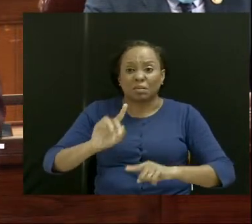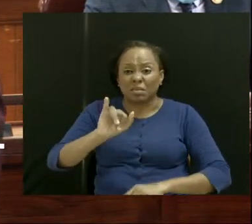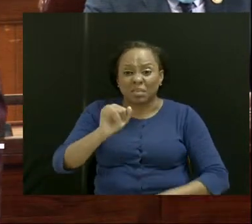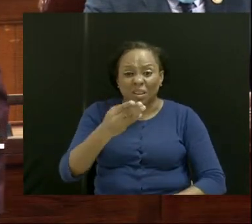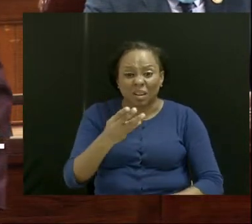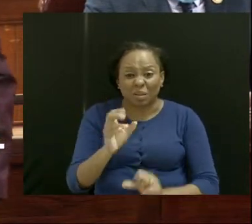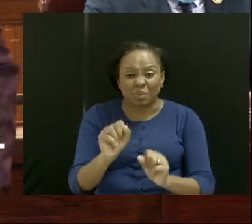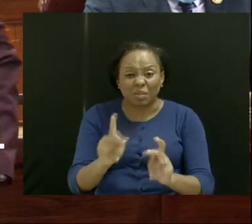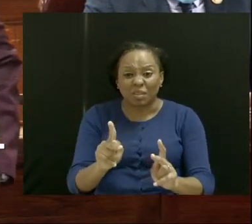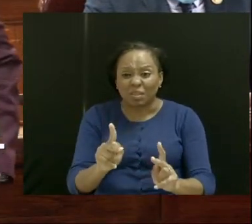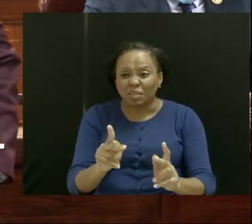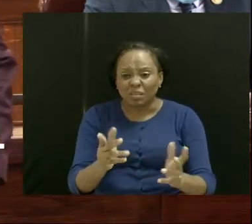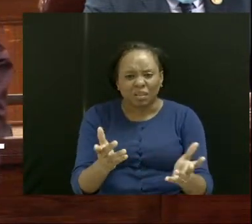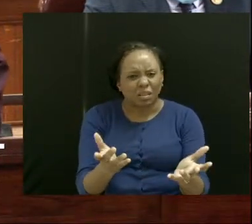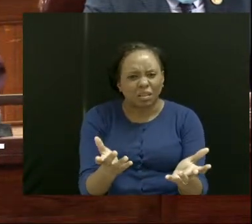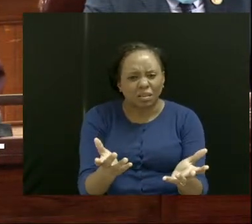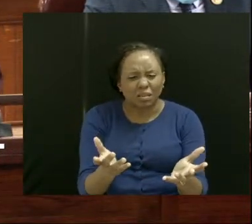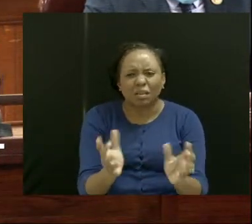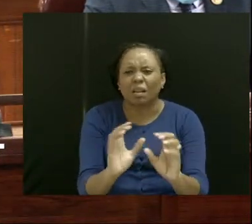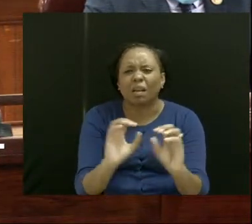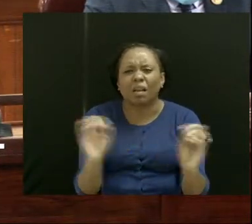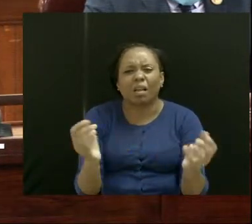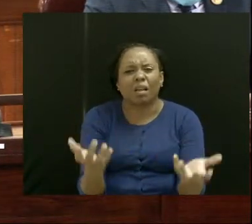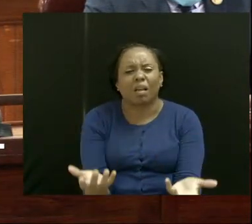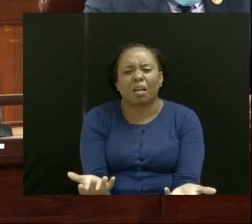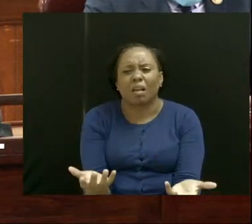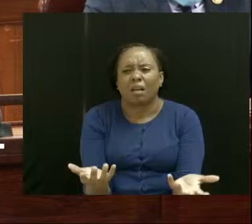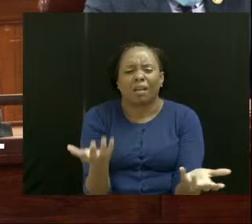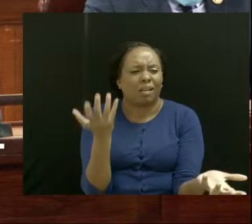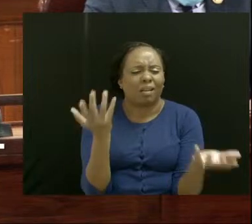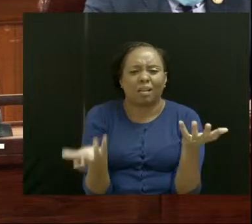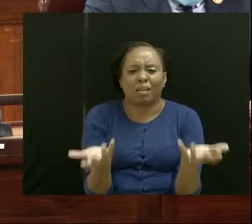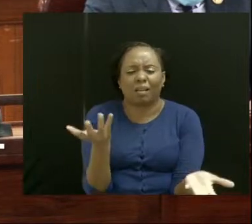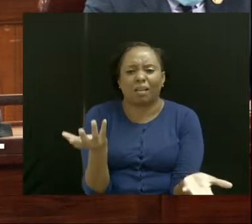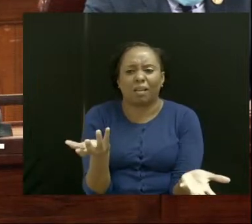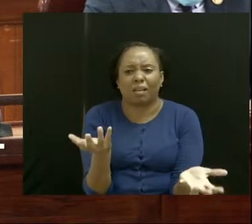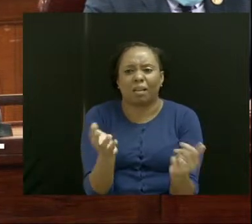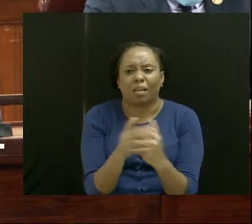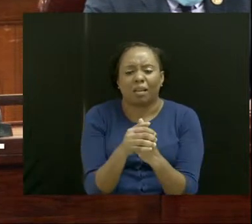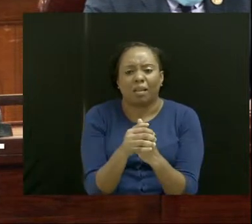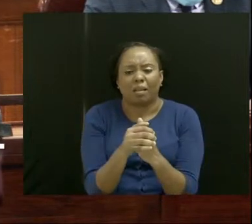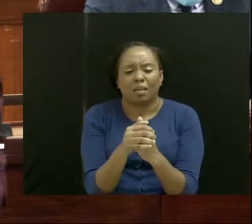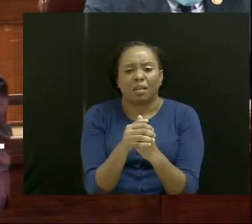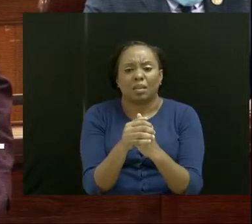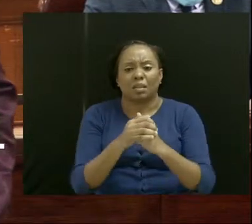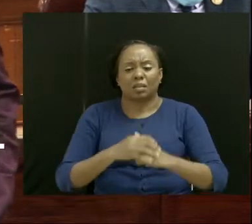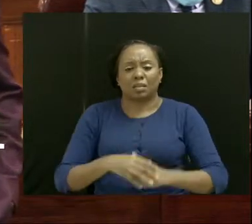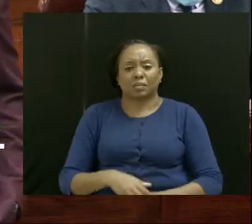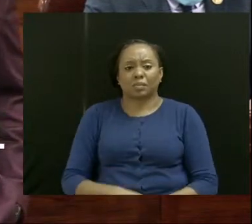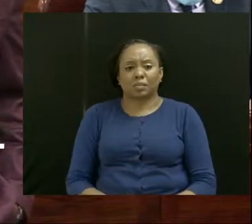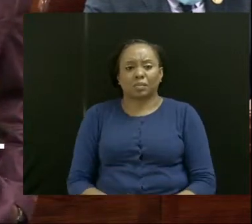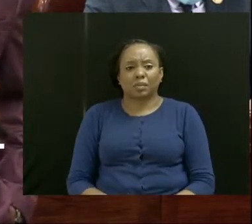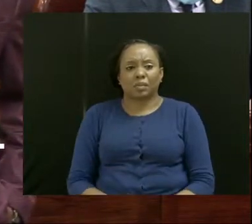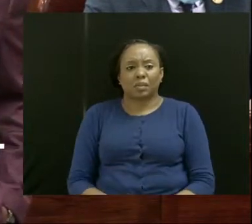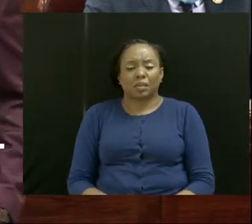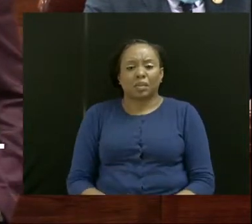those qualifications. So we're creating debt for people behind us.